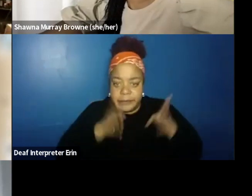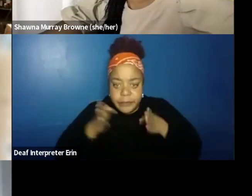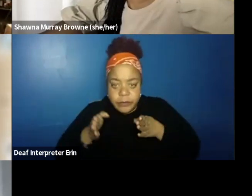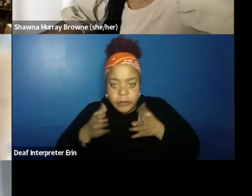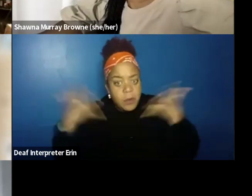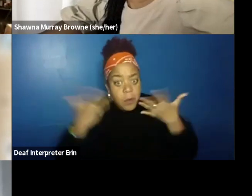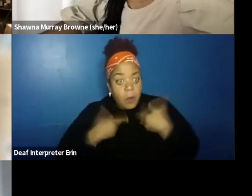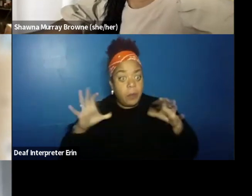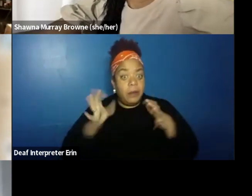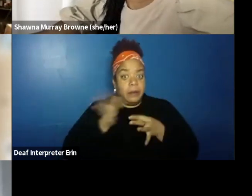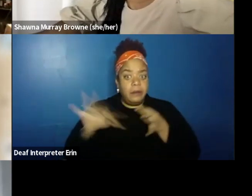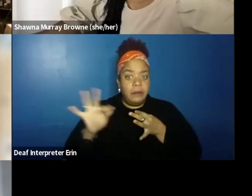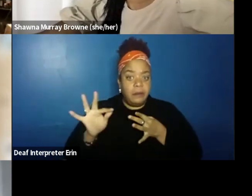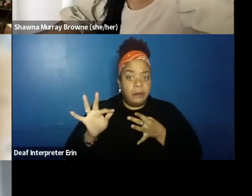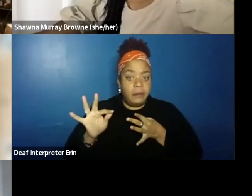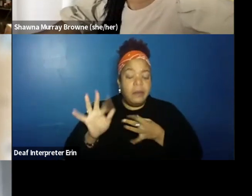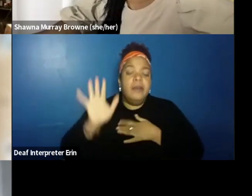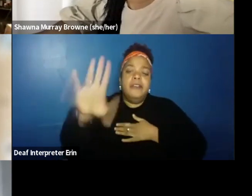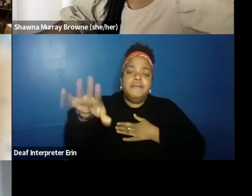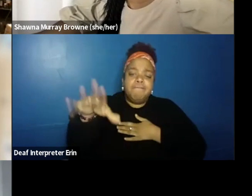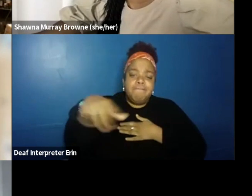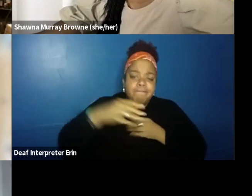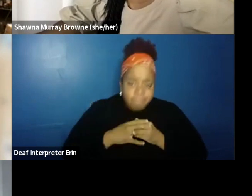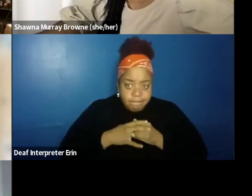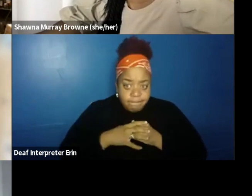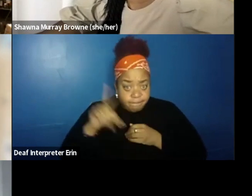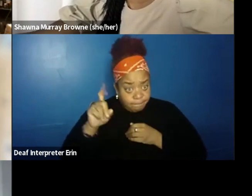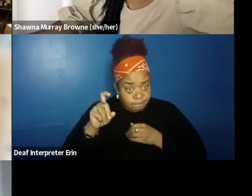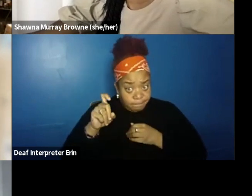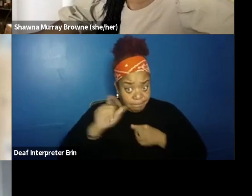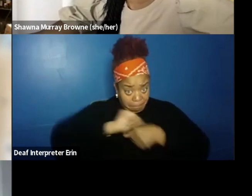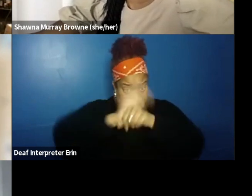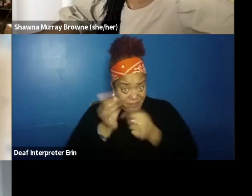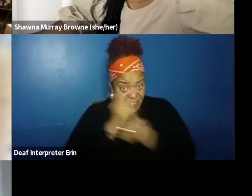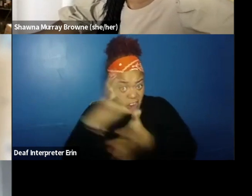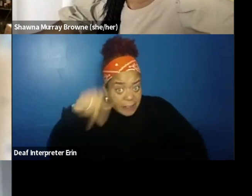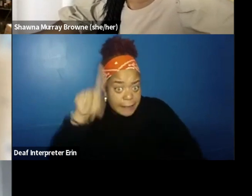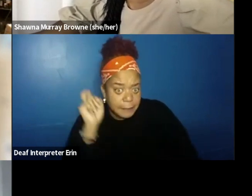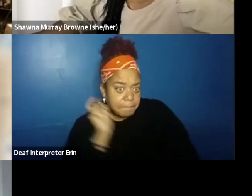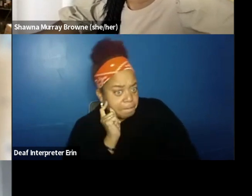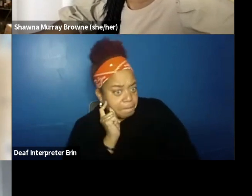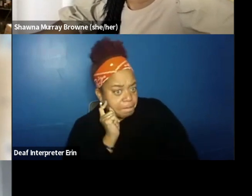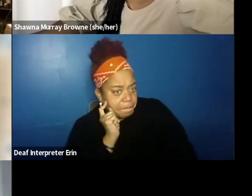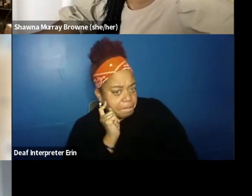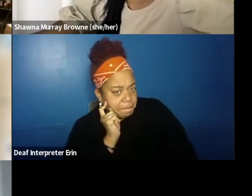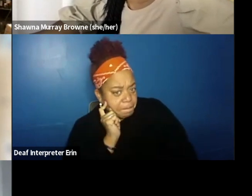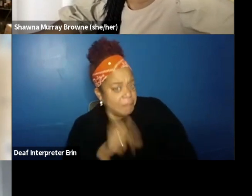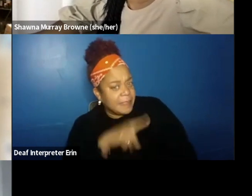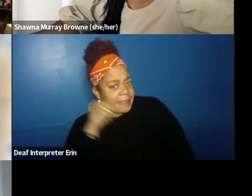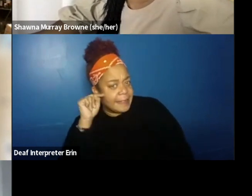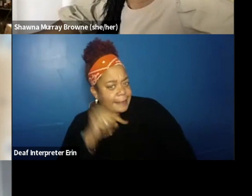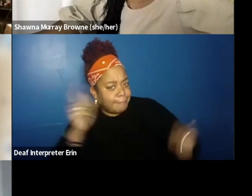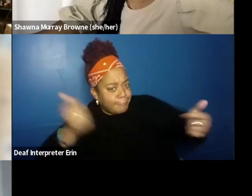what is it the pandemic that is causing this? Is it a particular kind of life experience, like one life experience that's causing